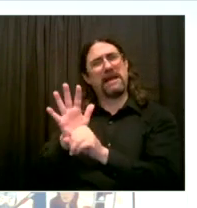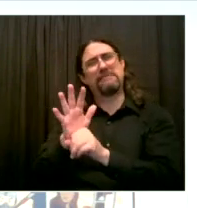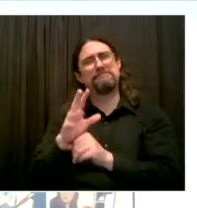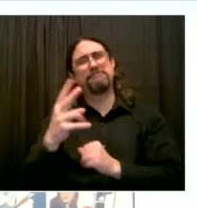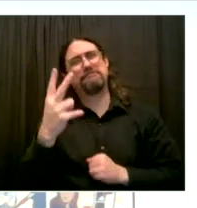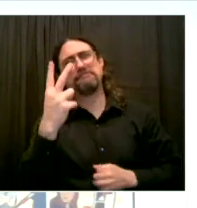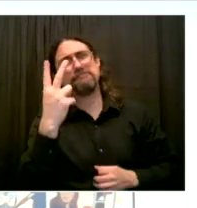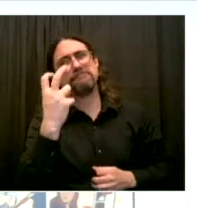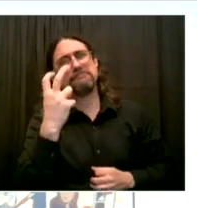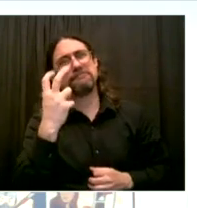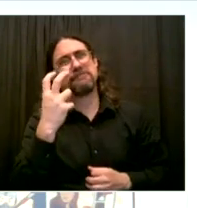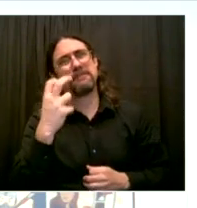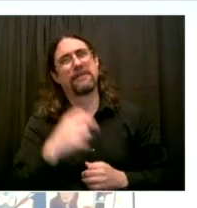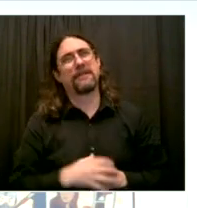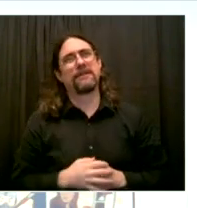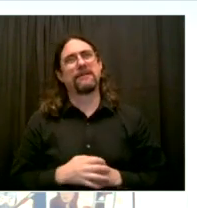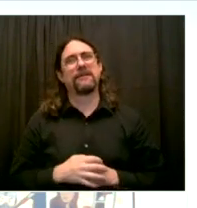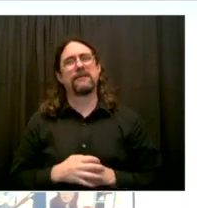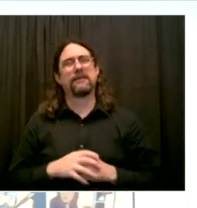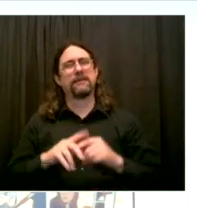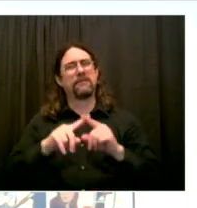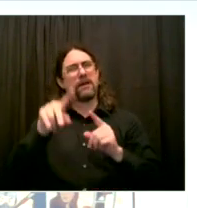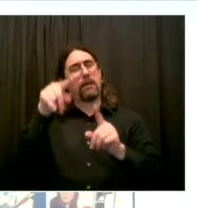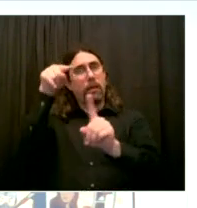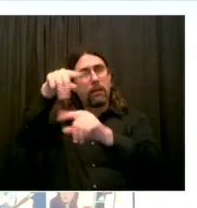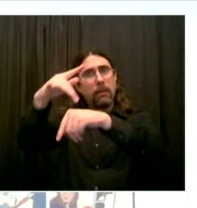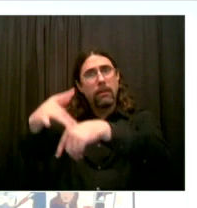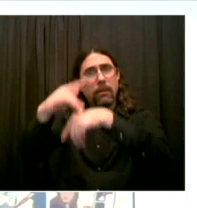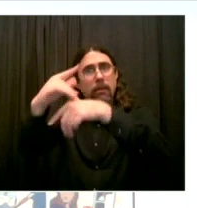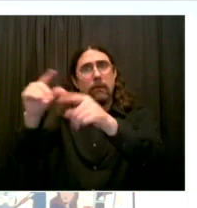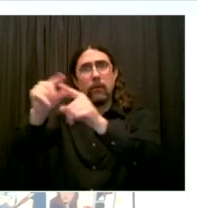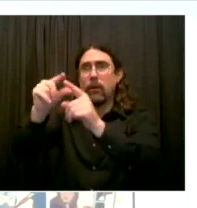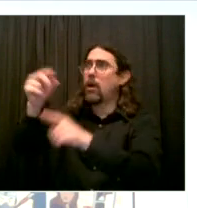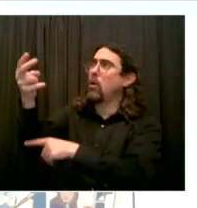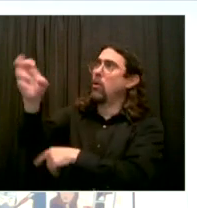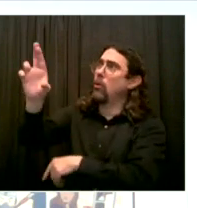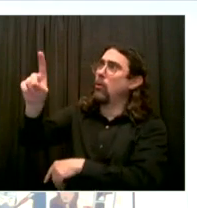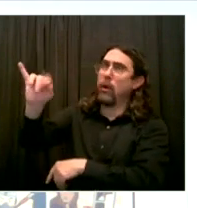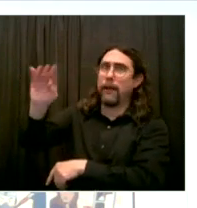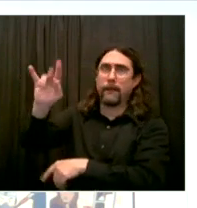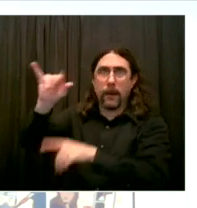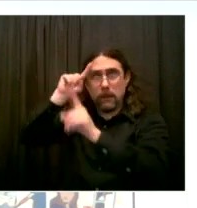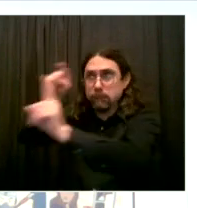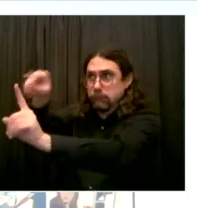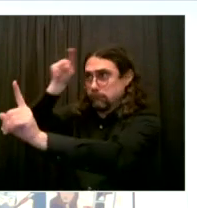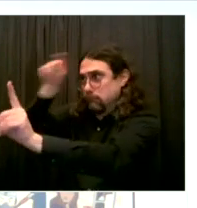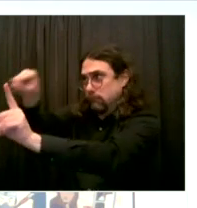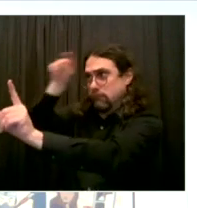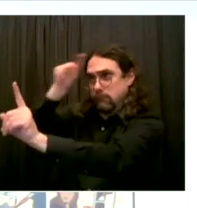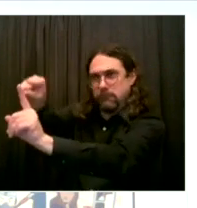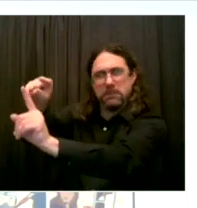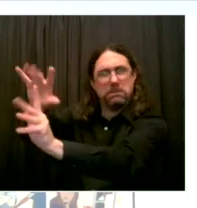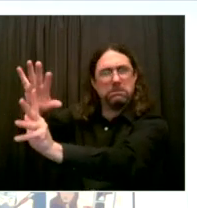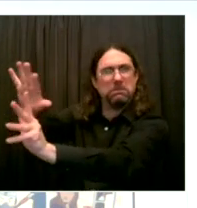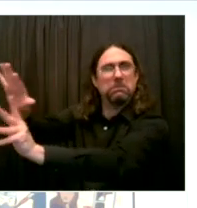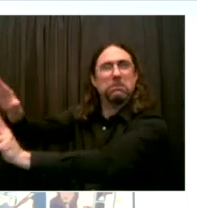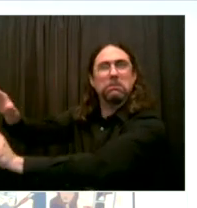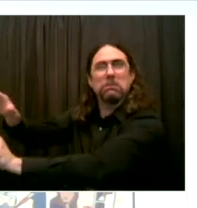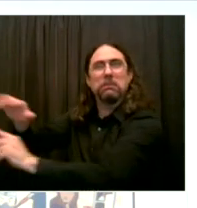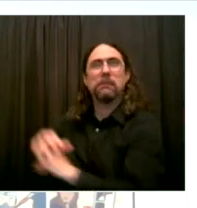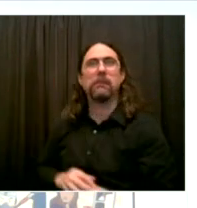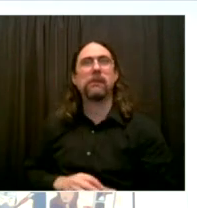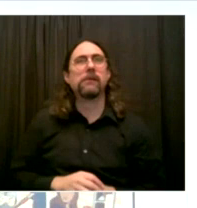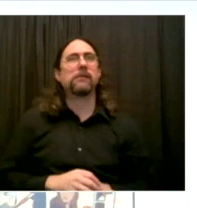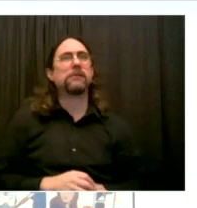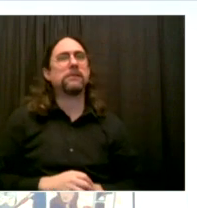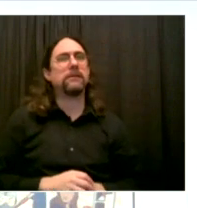of population immunity, or what, you know, some people term community immunity, will still have major benefits. And in fact,